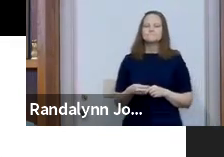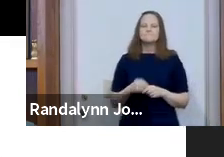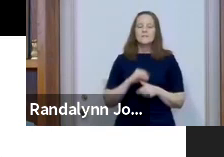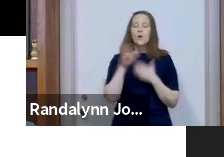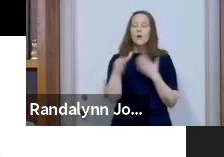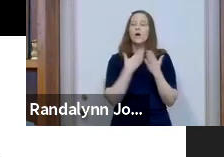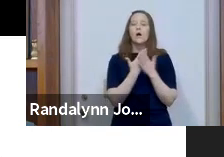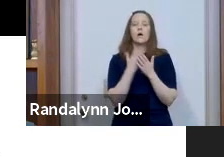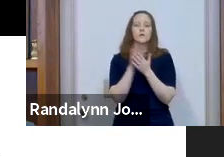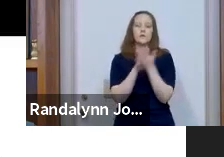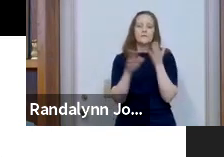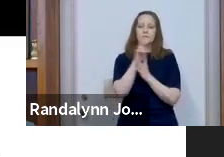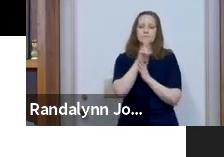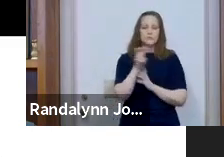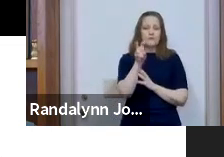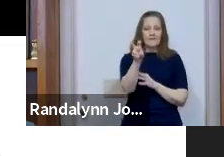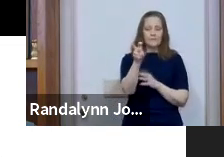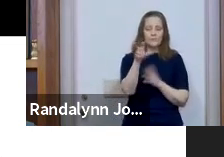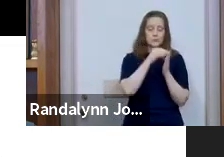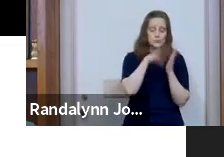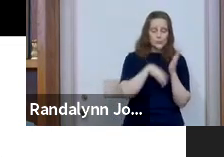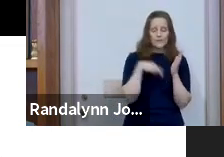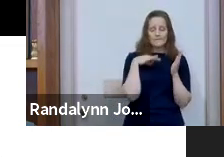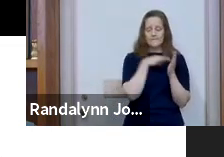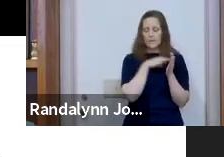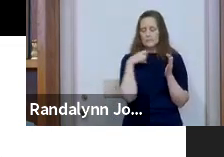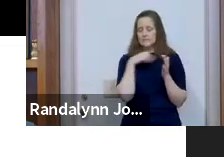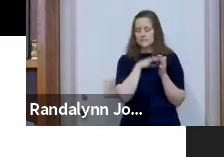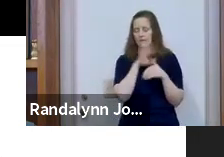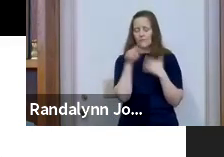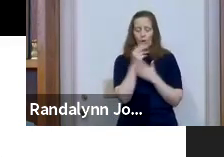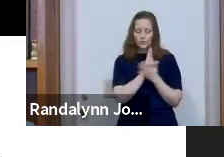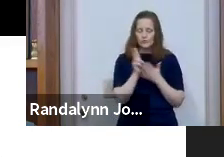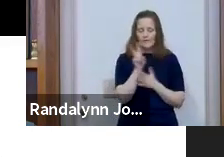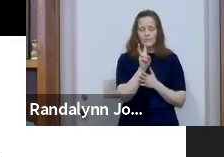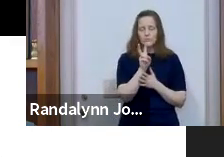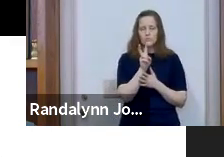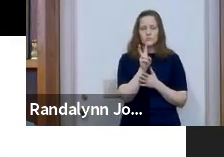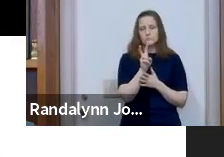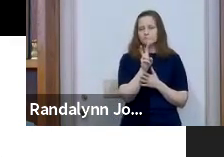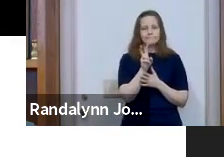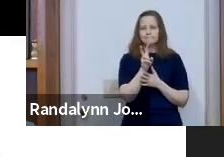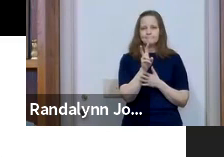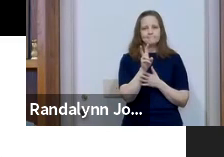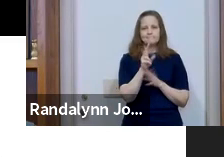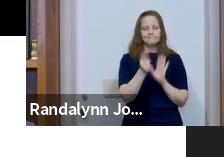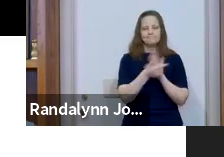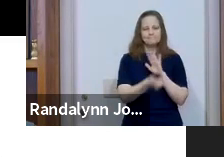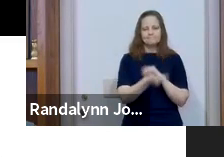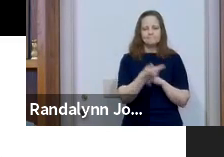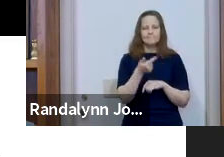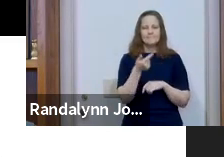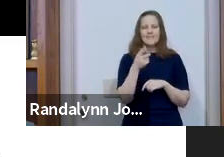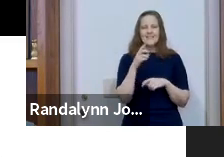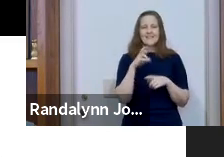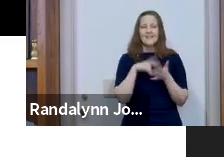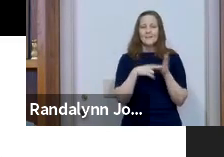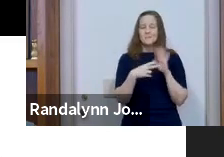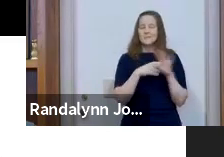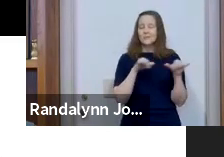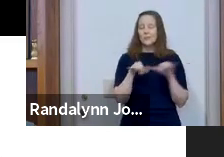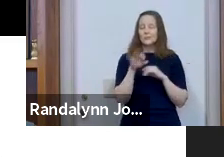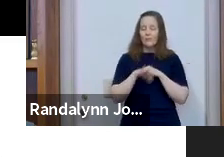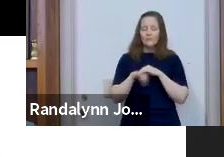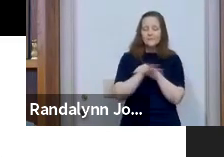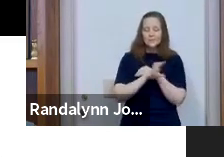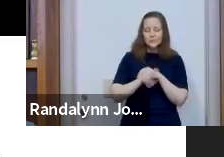that includes student travel, faculty travel, staff travel, is not permitted. This includes things such as student field trips and